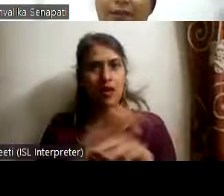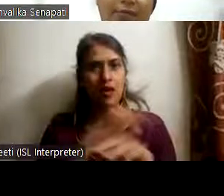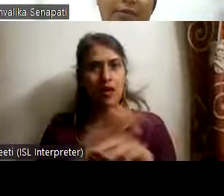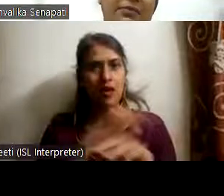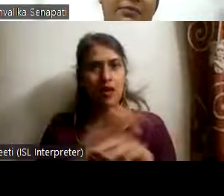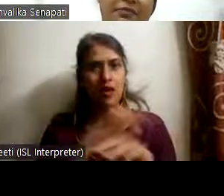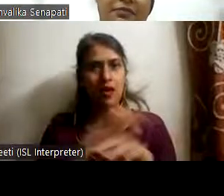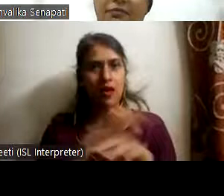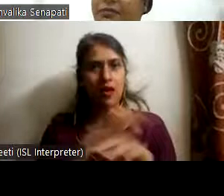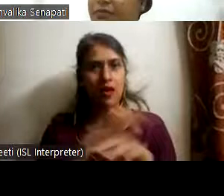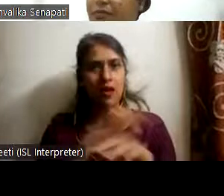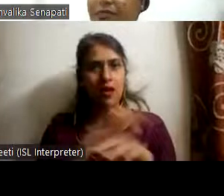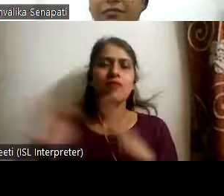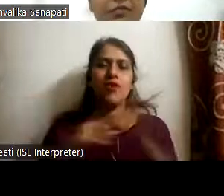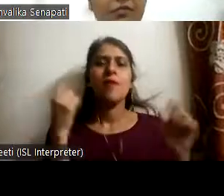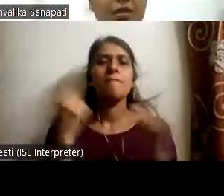in the environment.